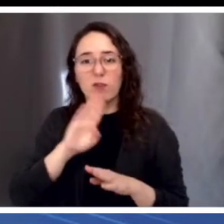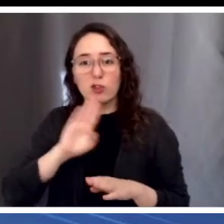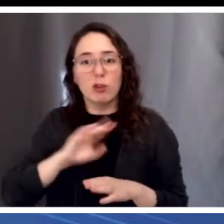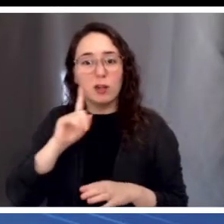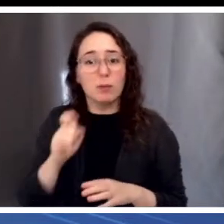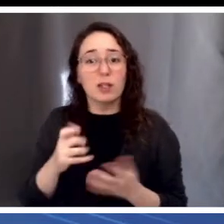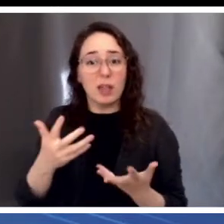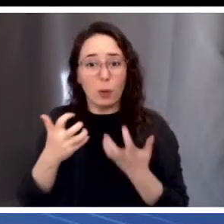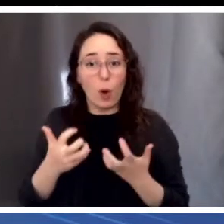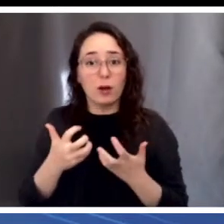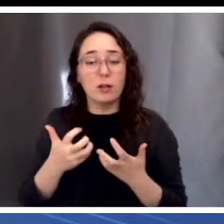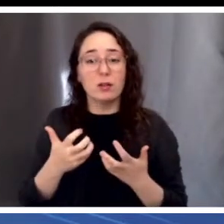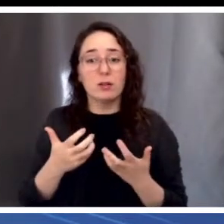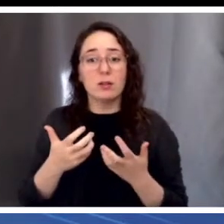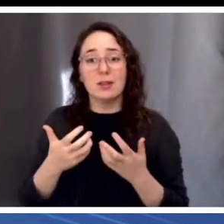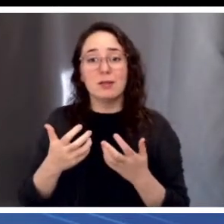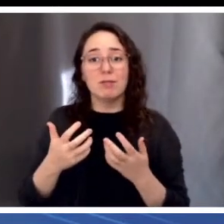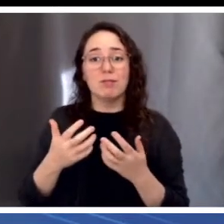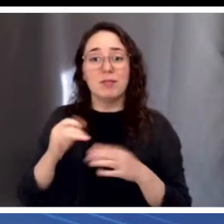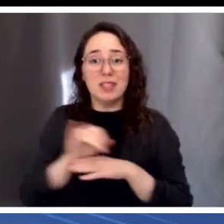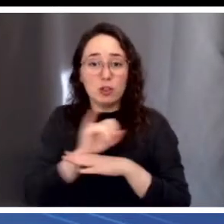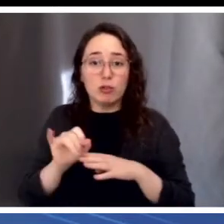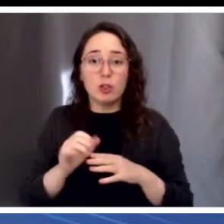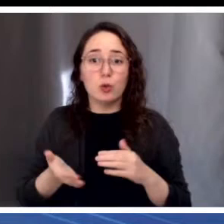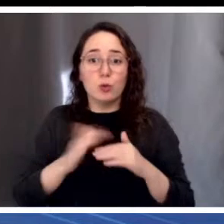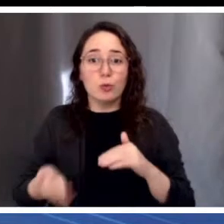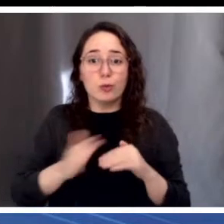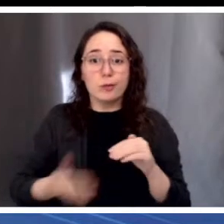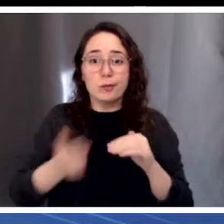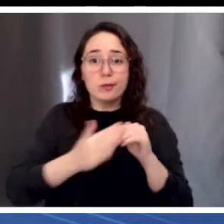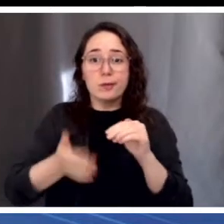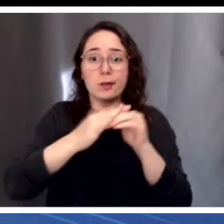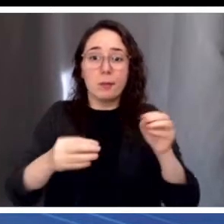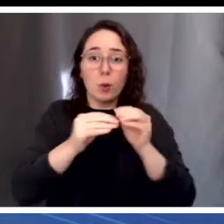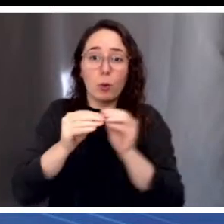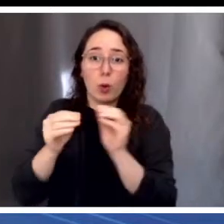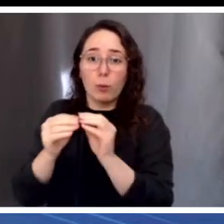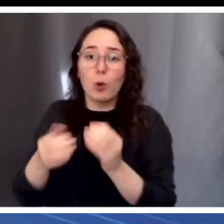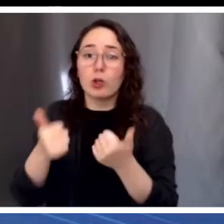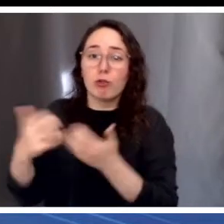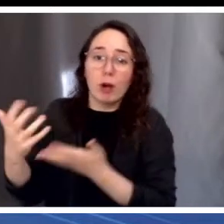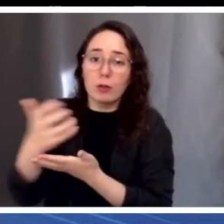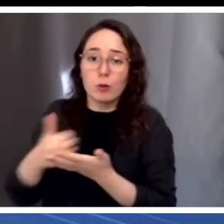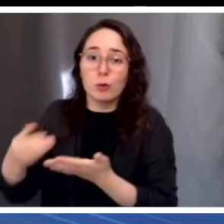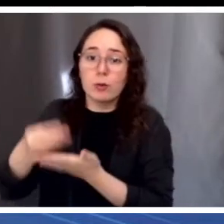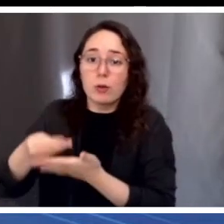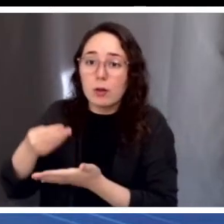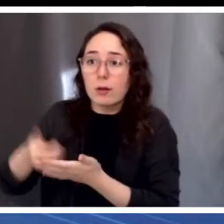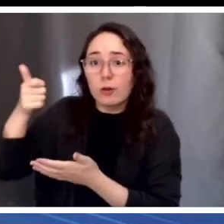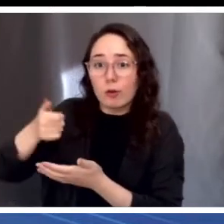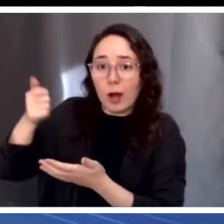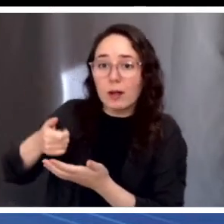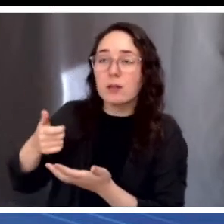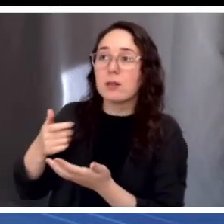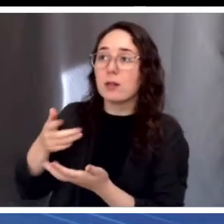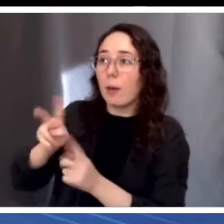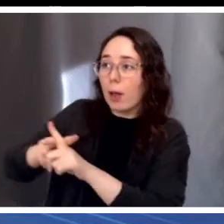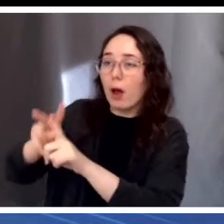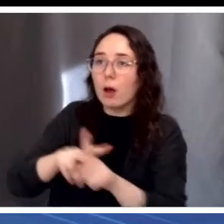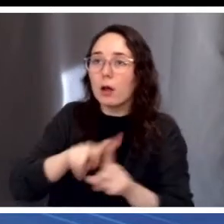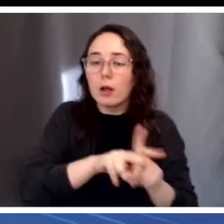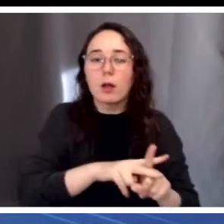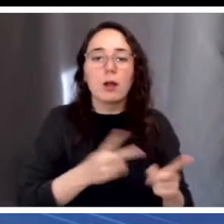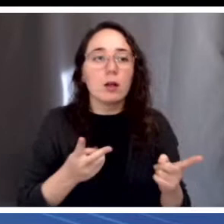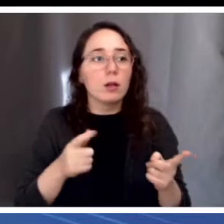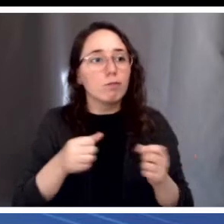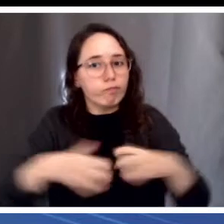And I'm trying to catch up, and I'm trying to give grants, and I'm trying to make more happen. And I just thought this has got it, this has got to expand sooner than later. And it